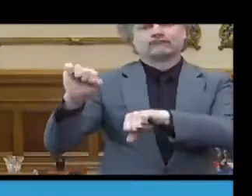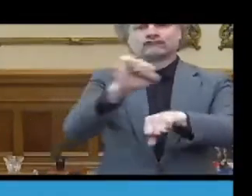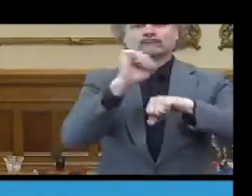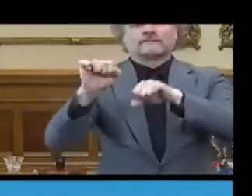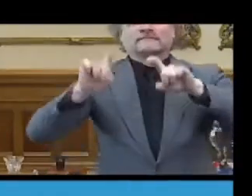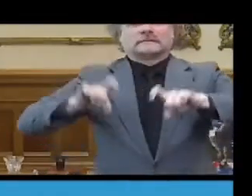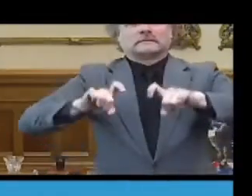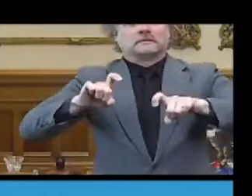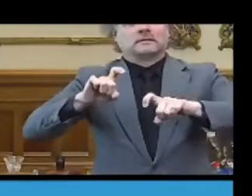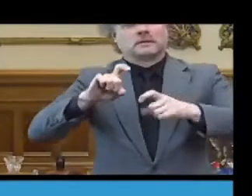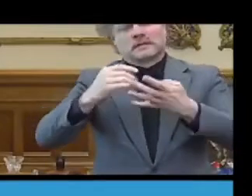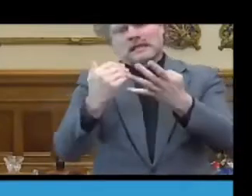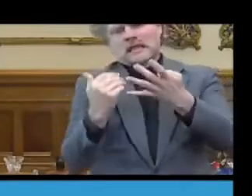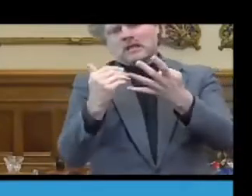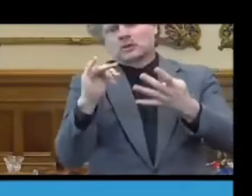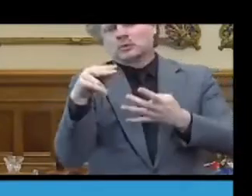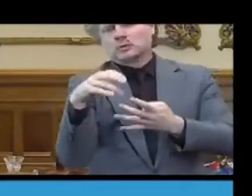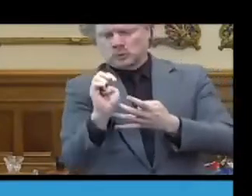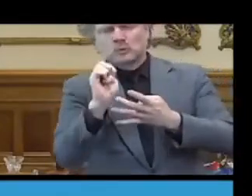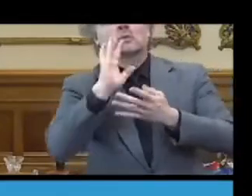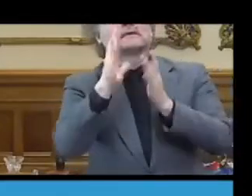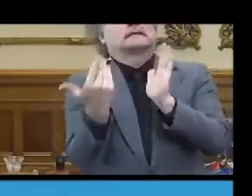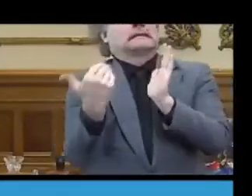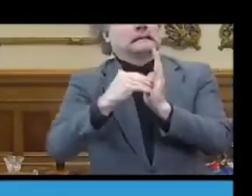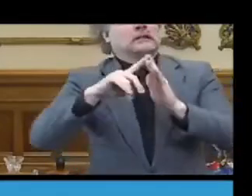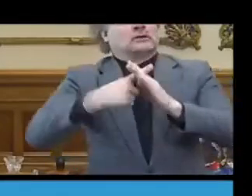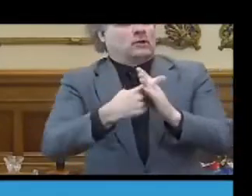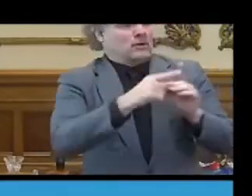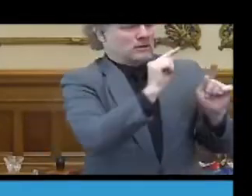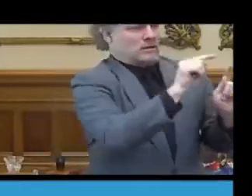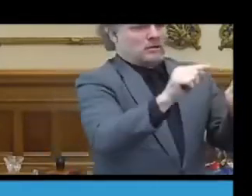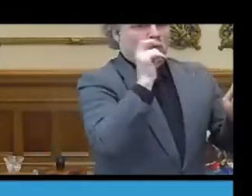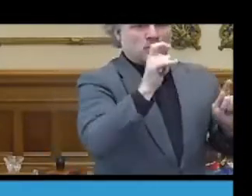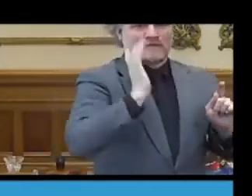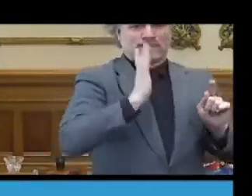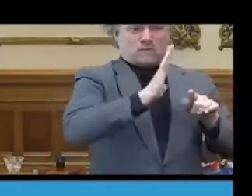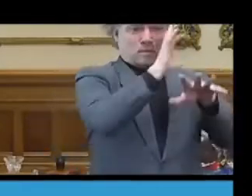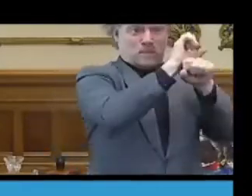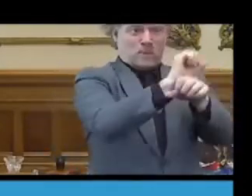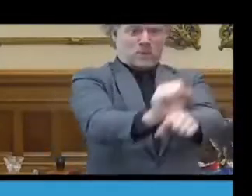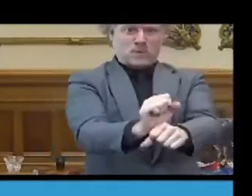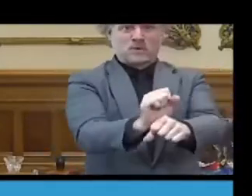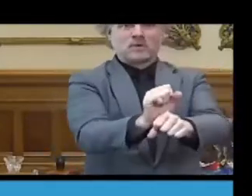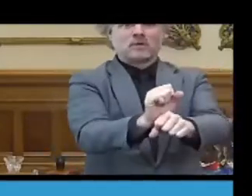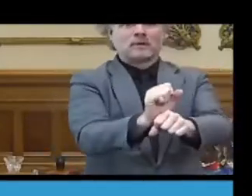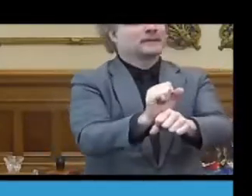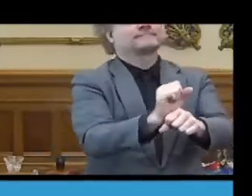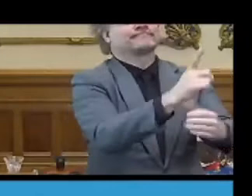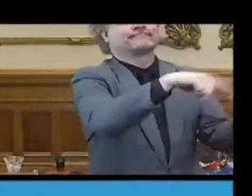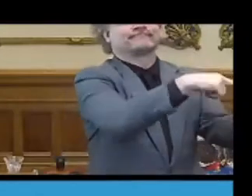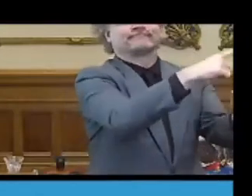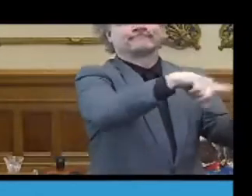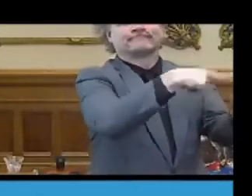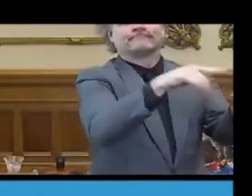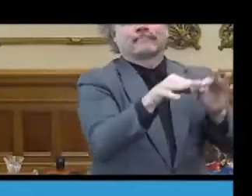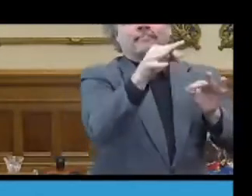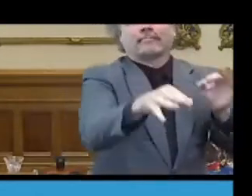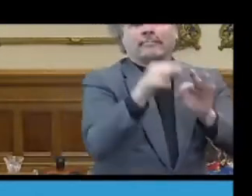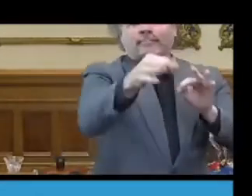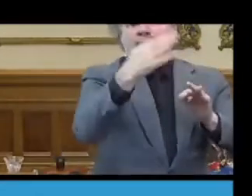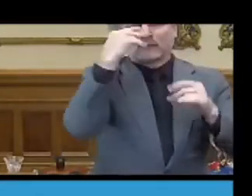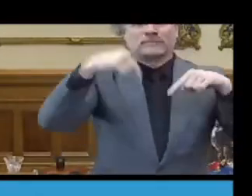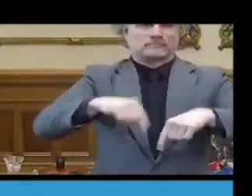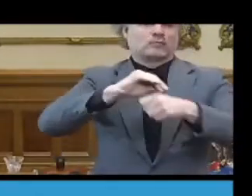of June, we will start rescheduling the individuals who had appointments on our books and had to be canceled due to the public health